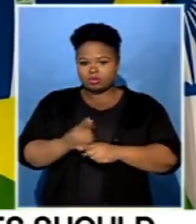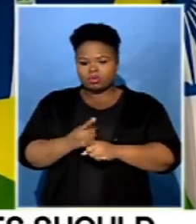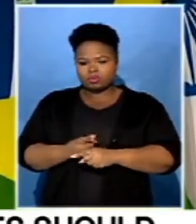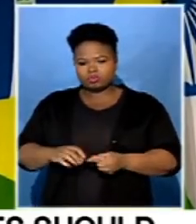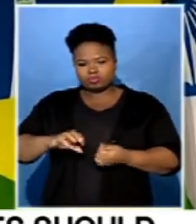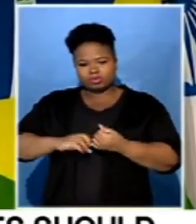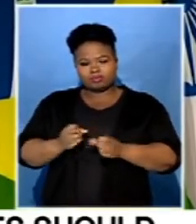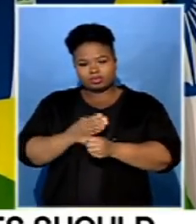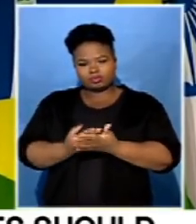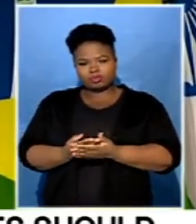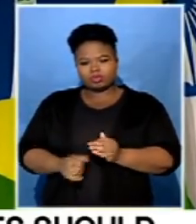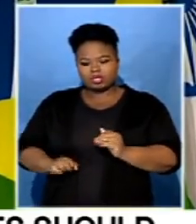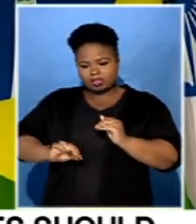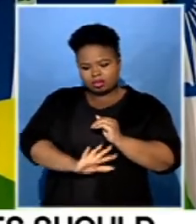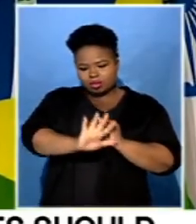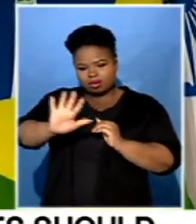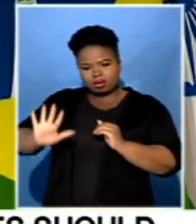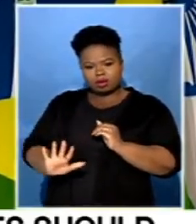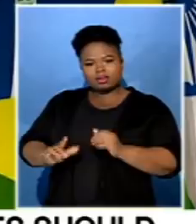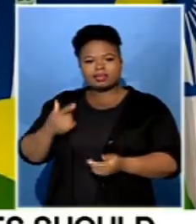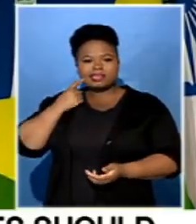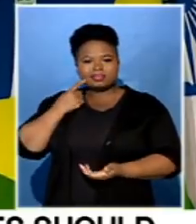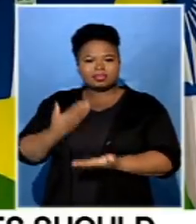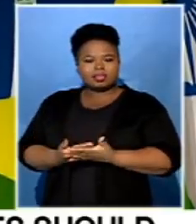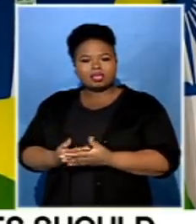ancient continent, to gain strong vitality.